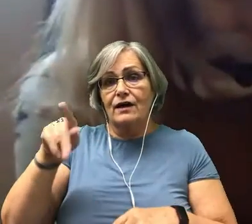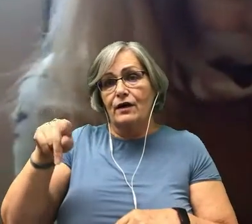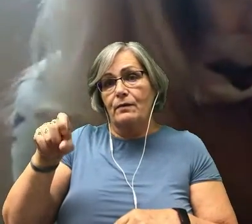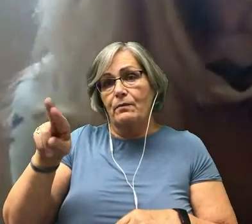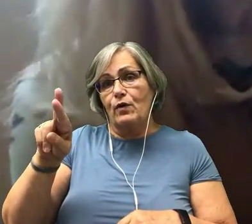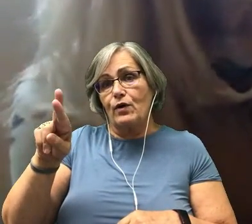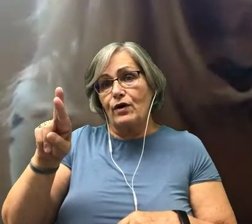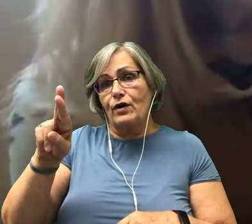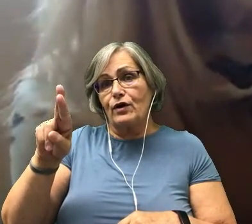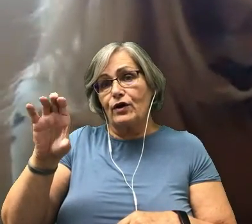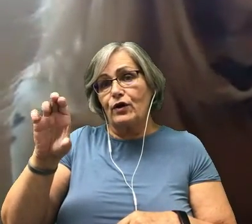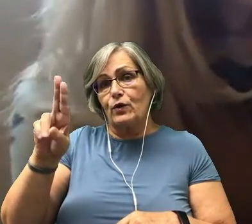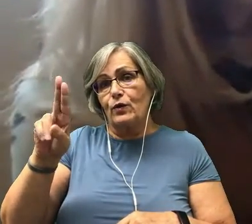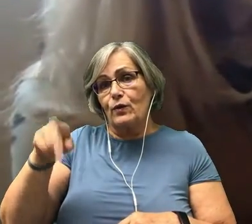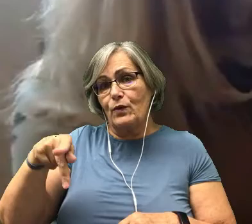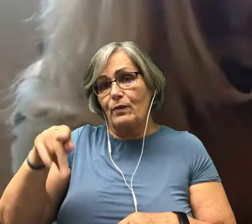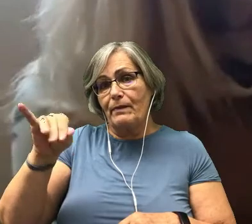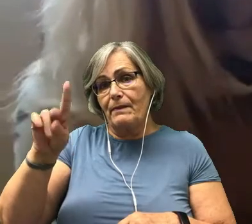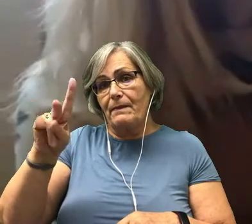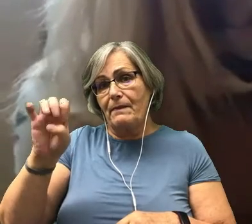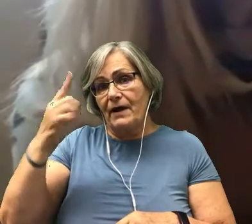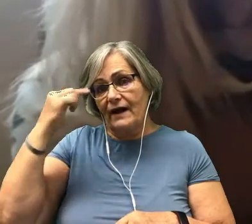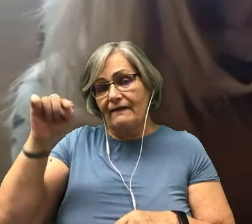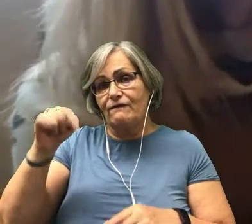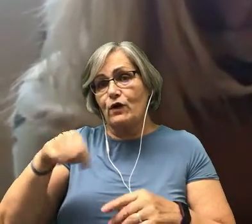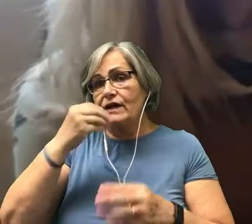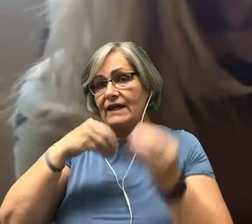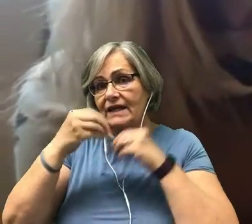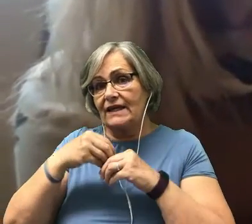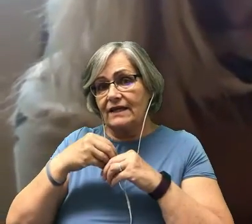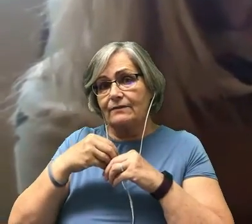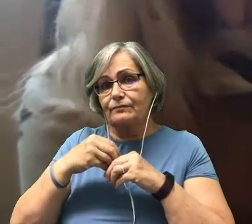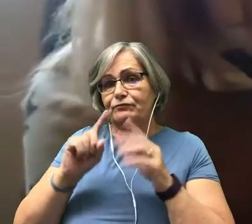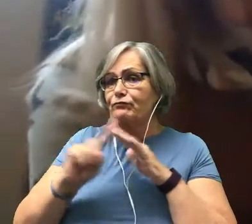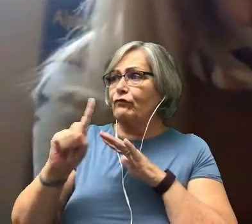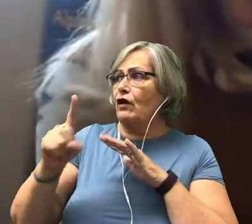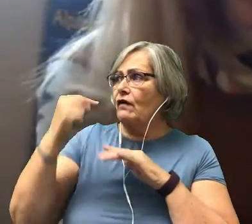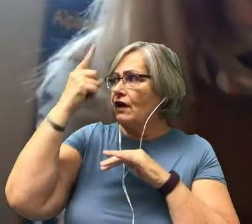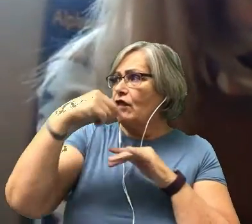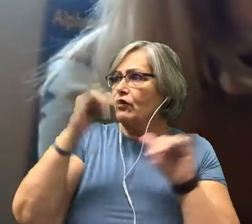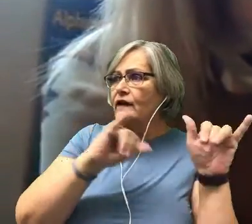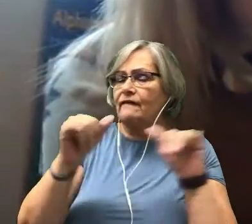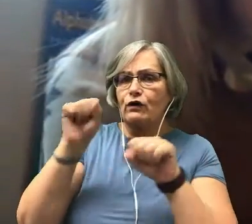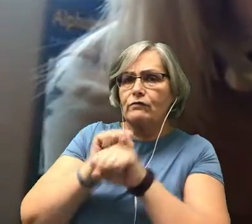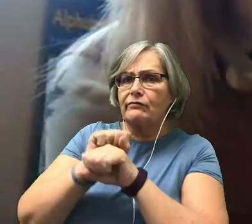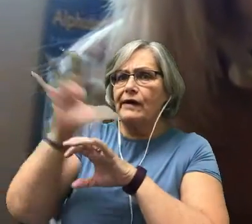it up. And off he went, looking for a hill to climb to see where he